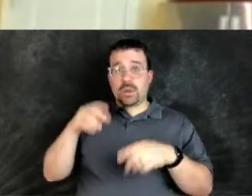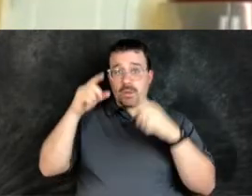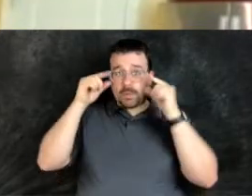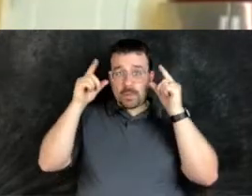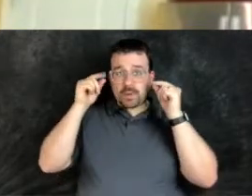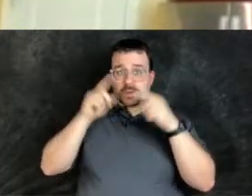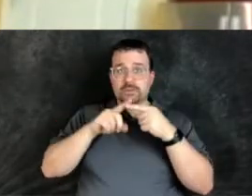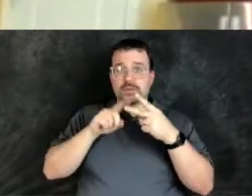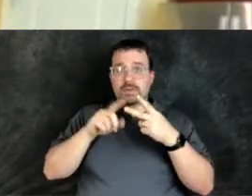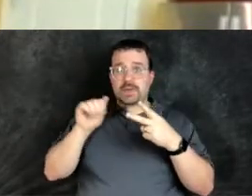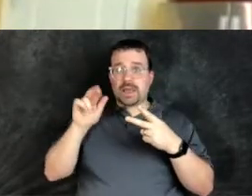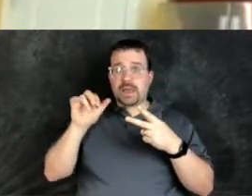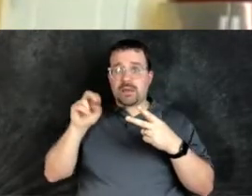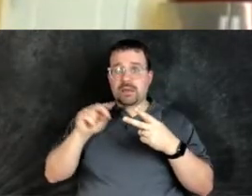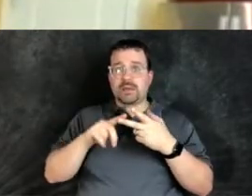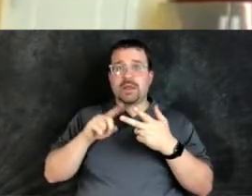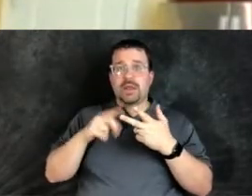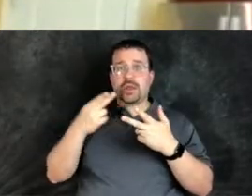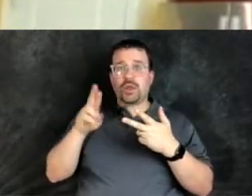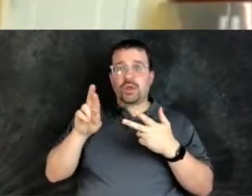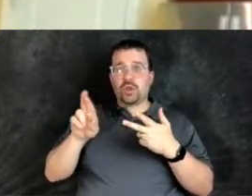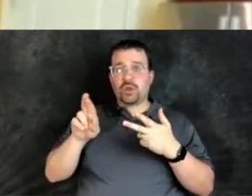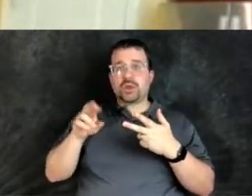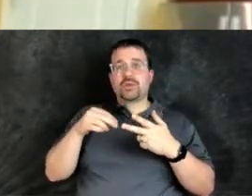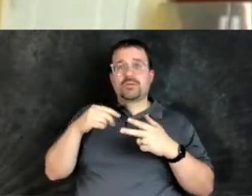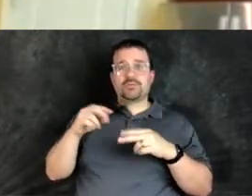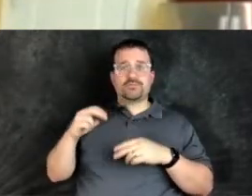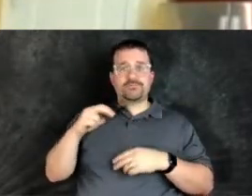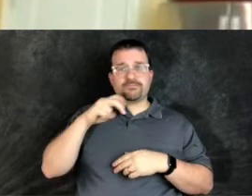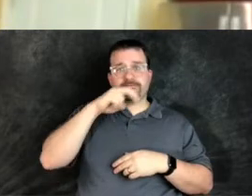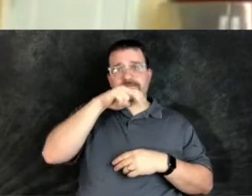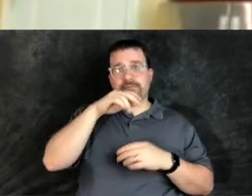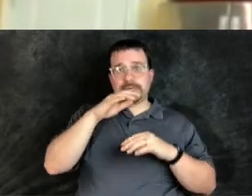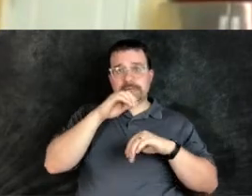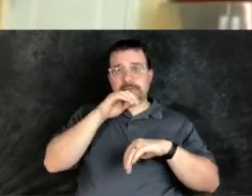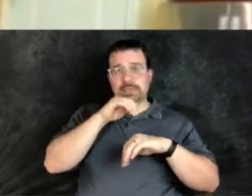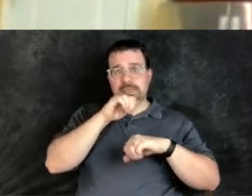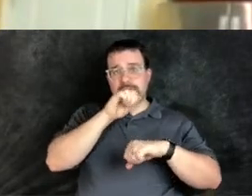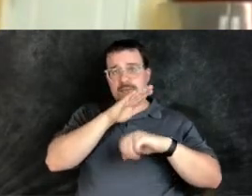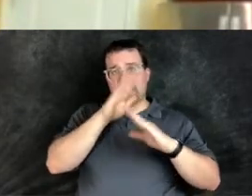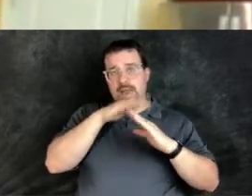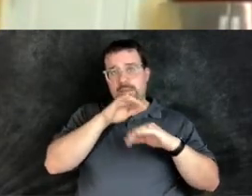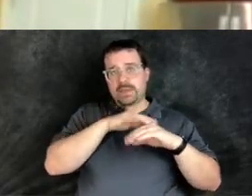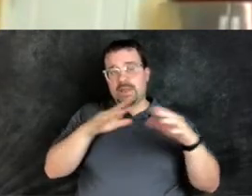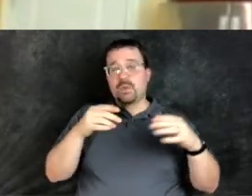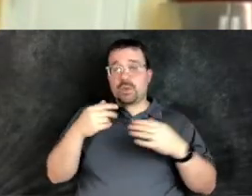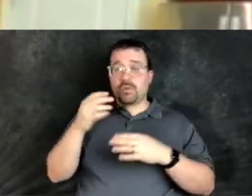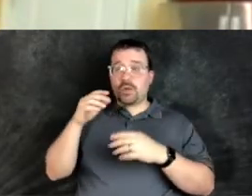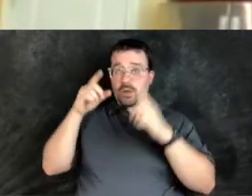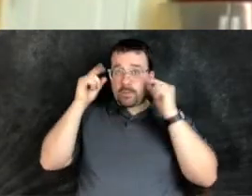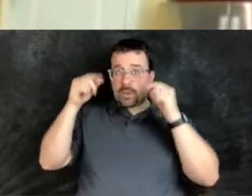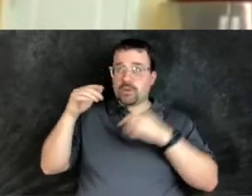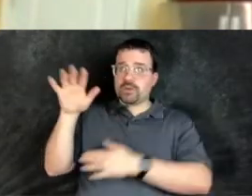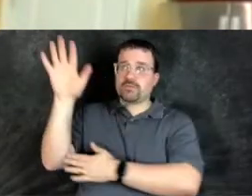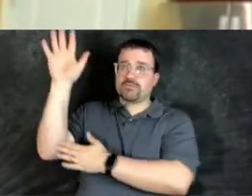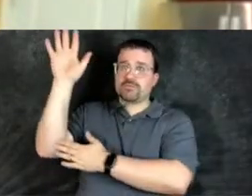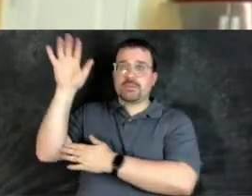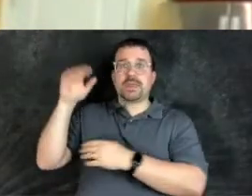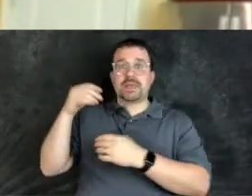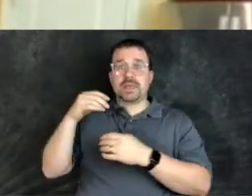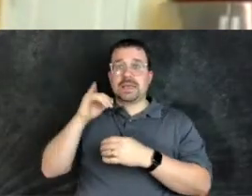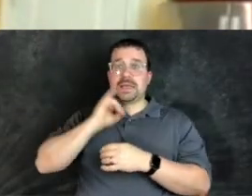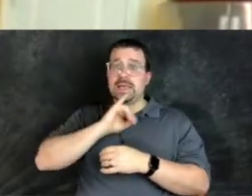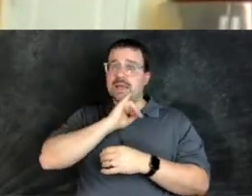Aaron, and Hur went up to the top of the hill. Whenever Moses held up his hand, Israel